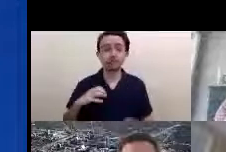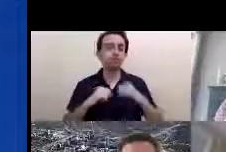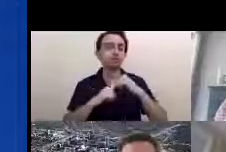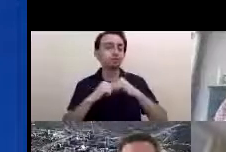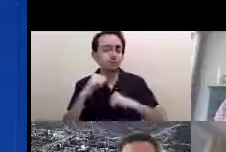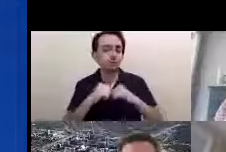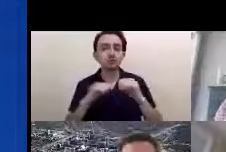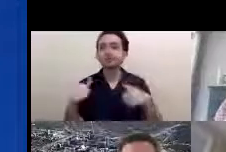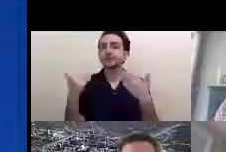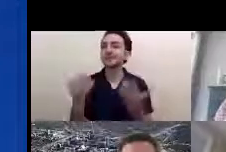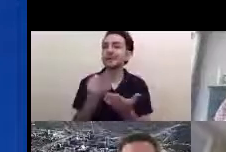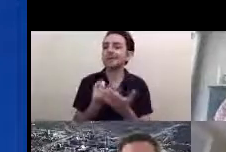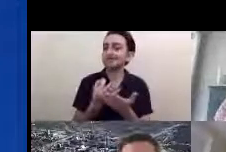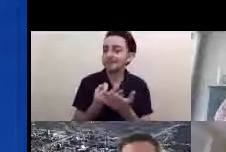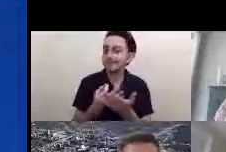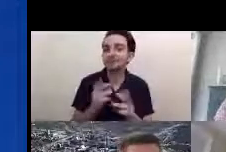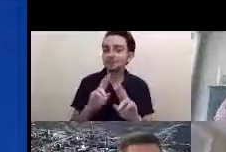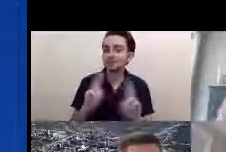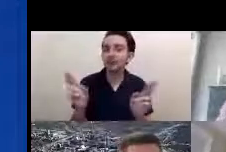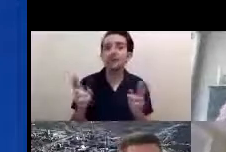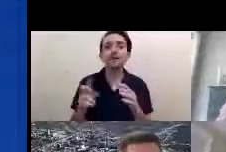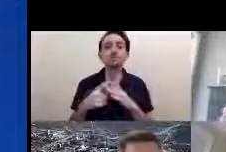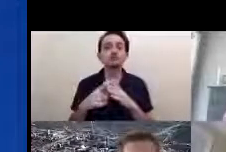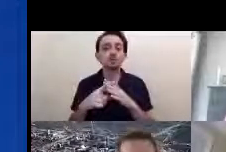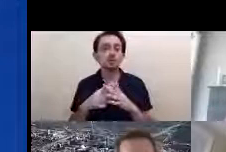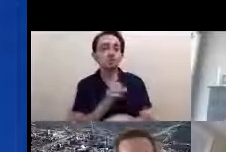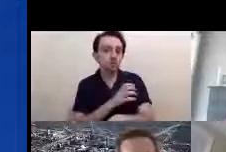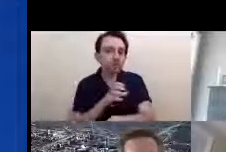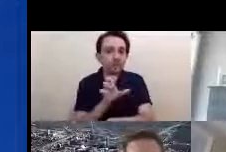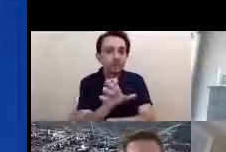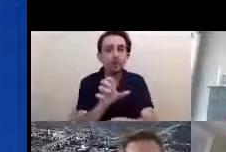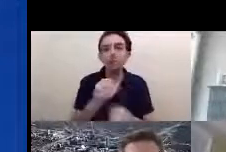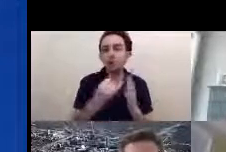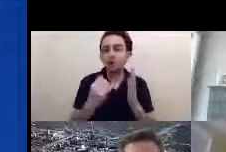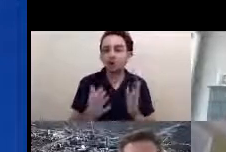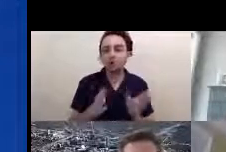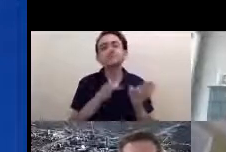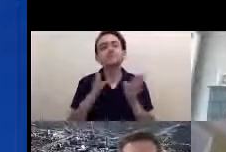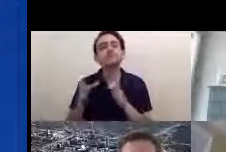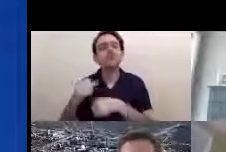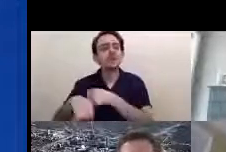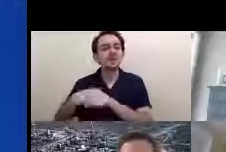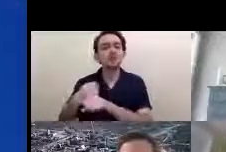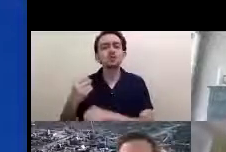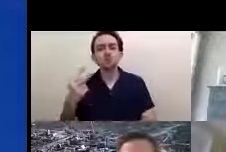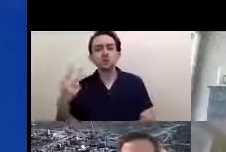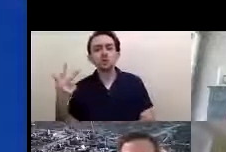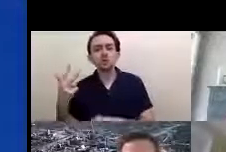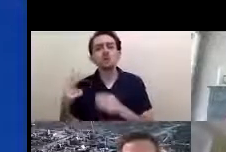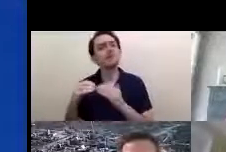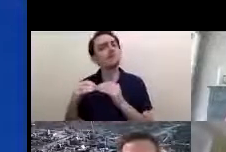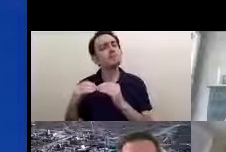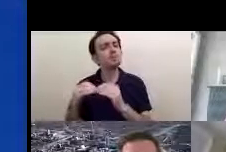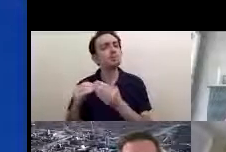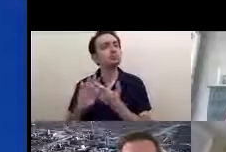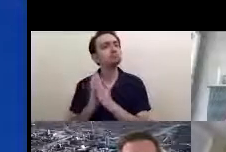we begin to empower artists. Years 2 and 3 would be a more formal process that would come out of that, right? Would be